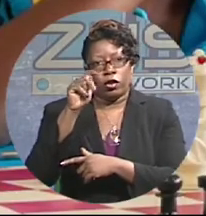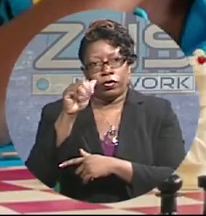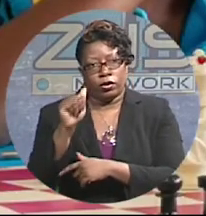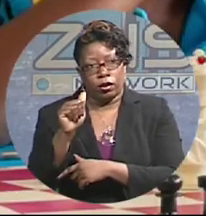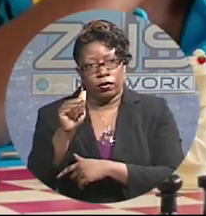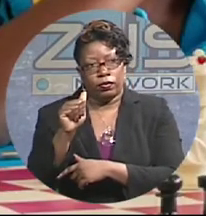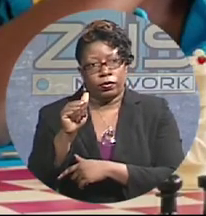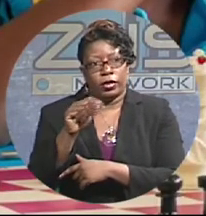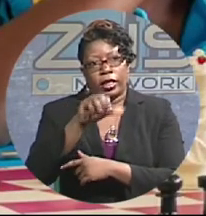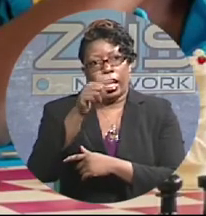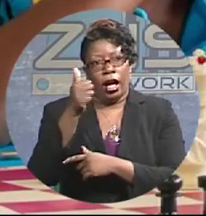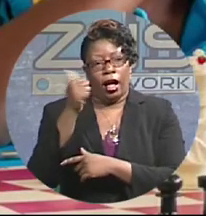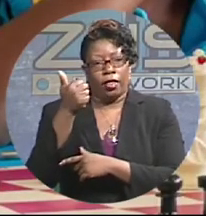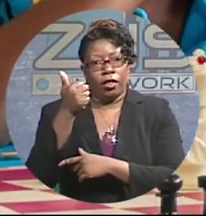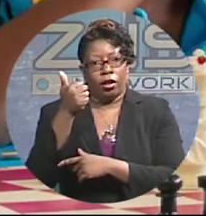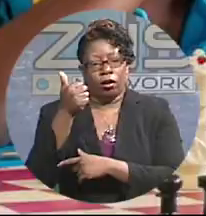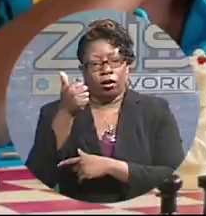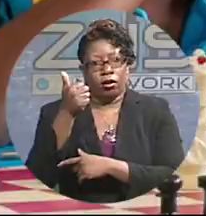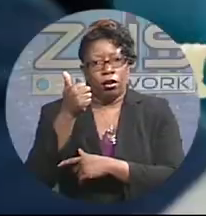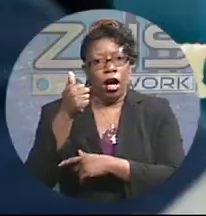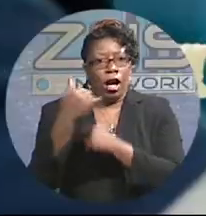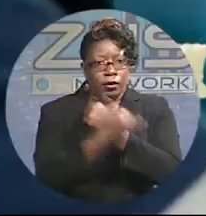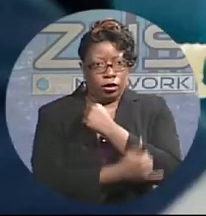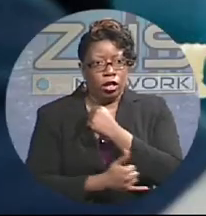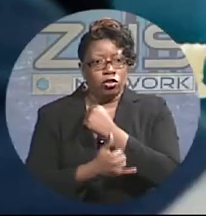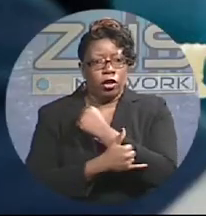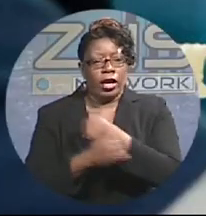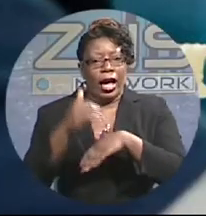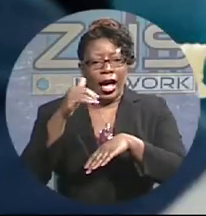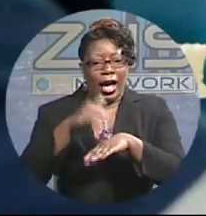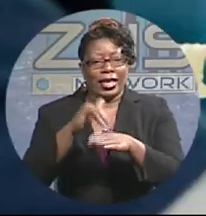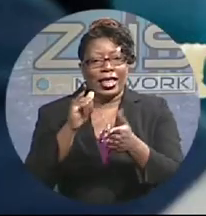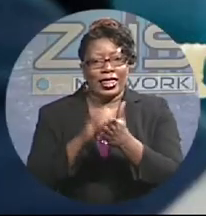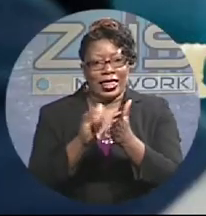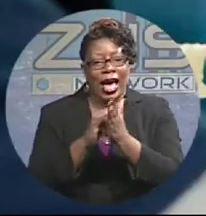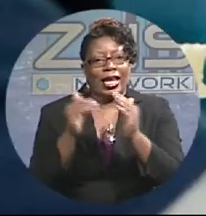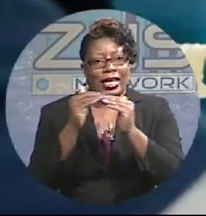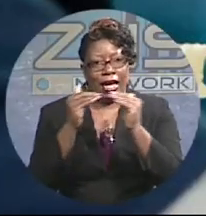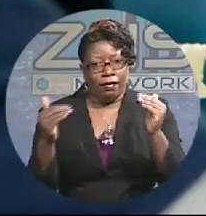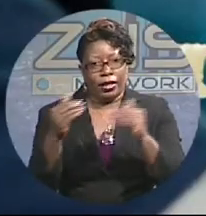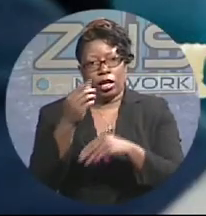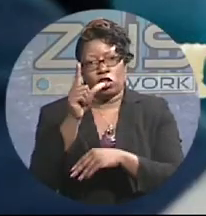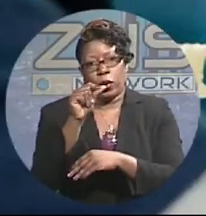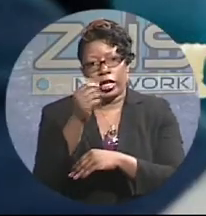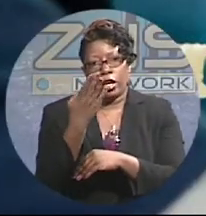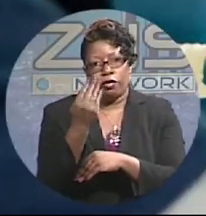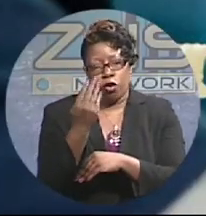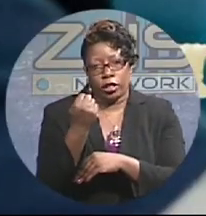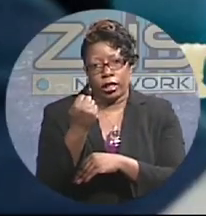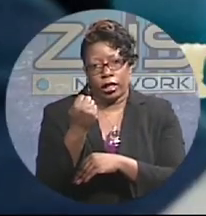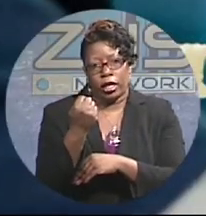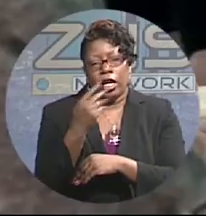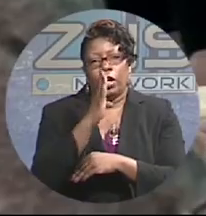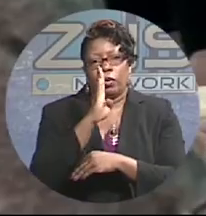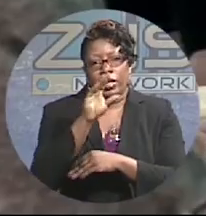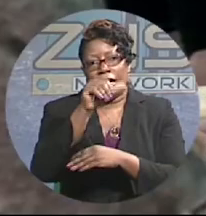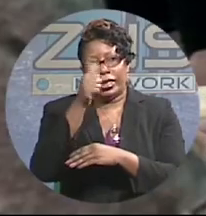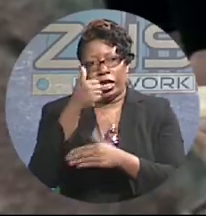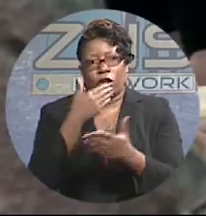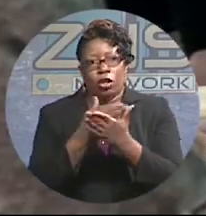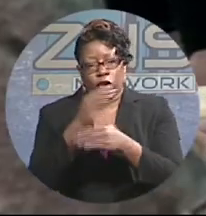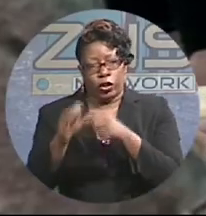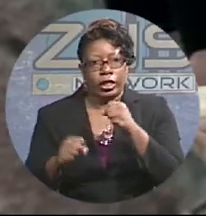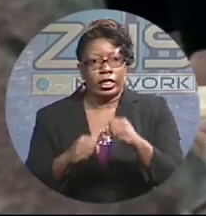the country's first ever gold medal at that level. As for 2014, it's expected to be another banner year, with players